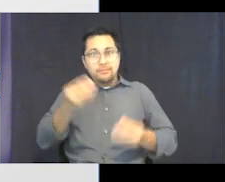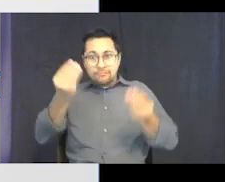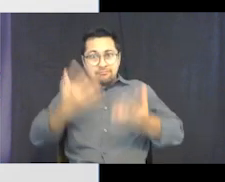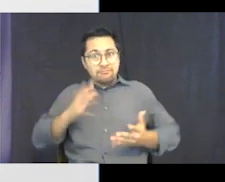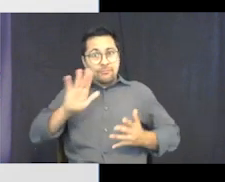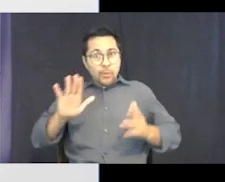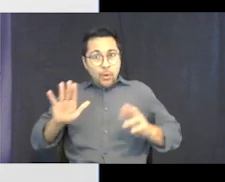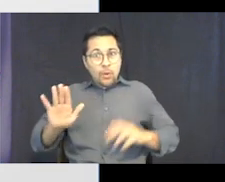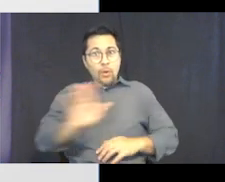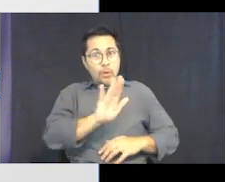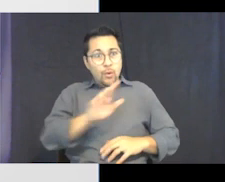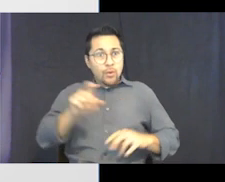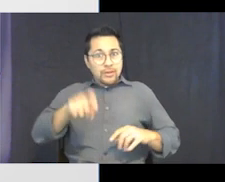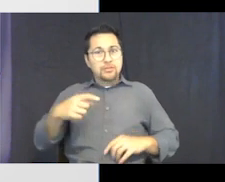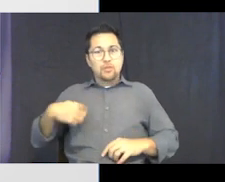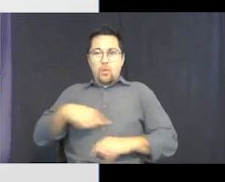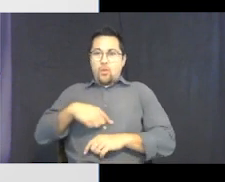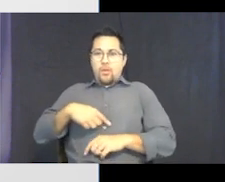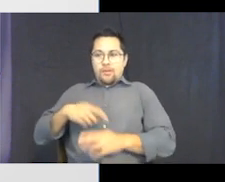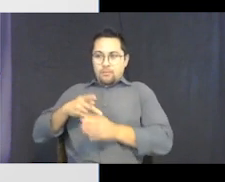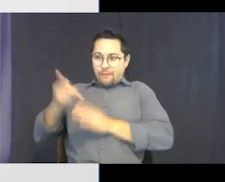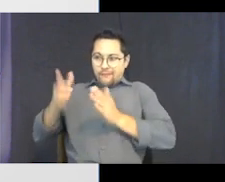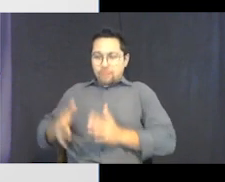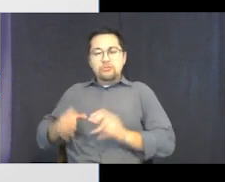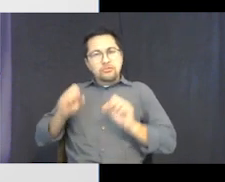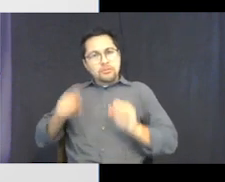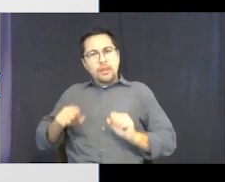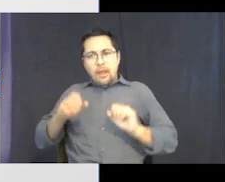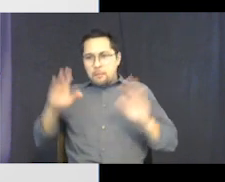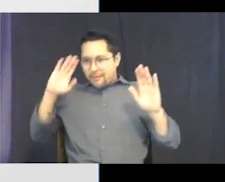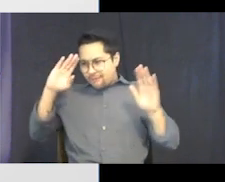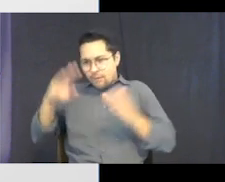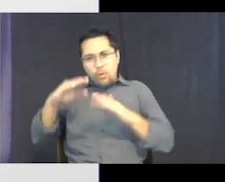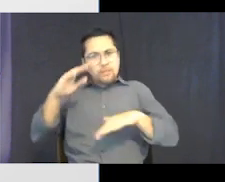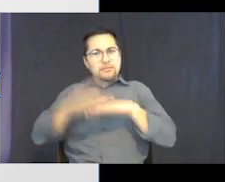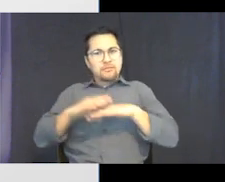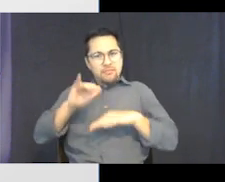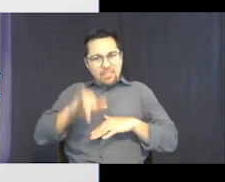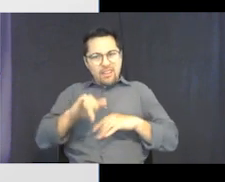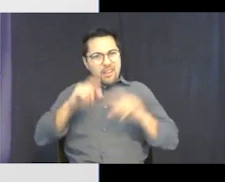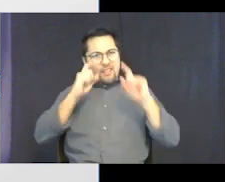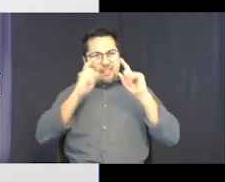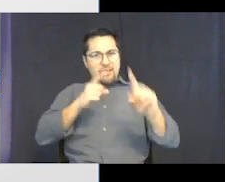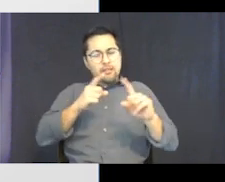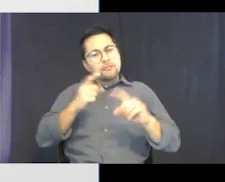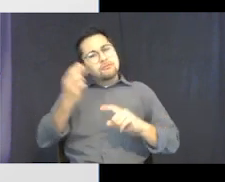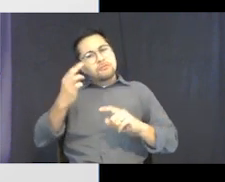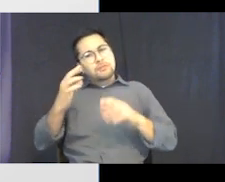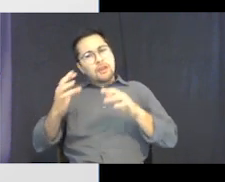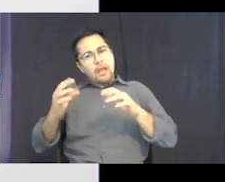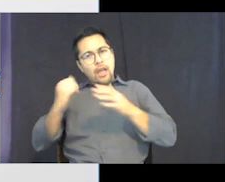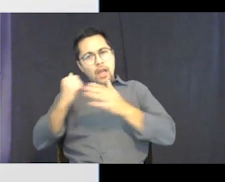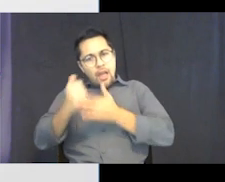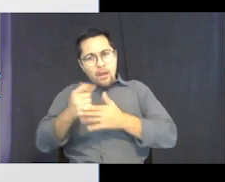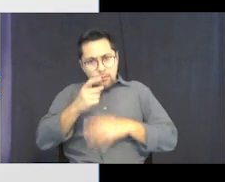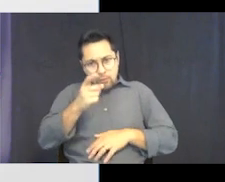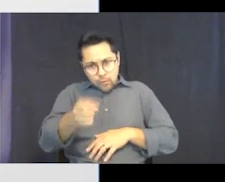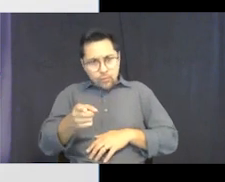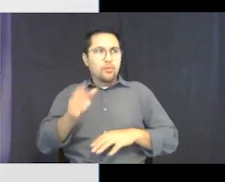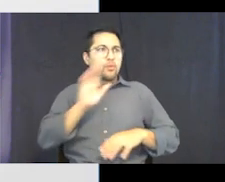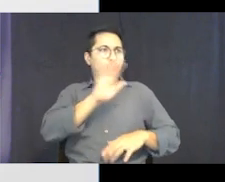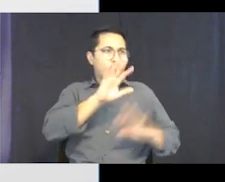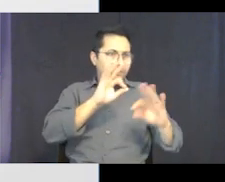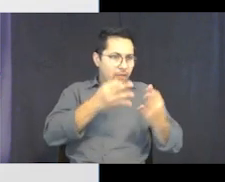are, so that we as professionals can just be a spoke on that wheel to connect you and your